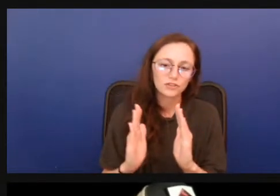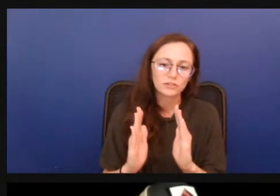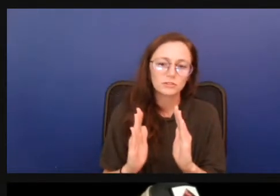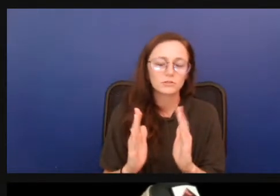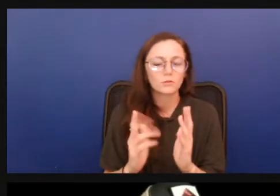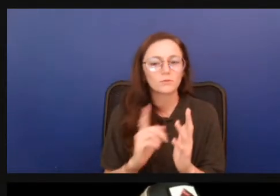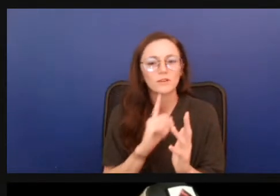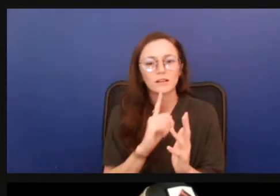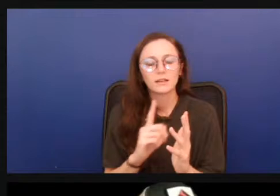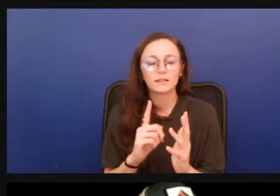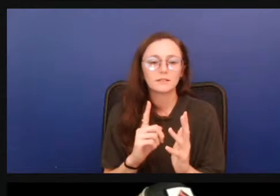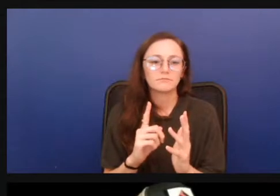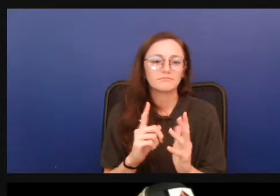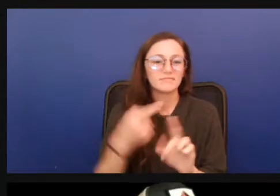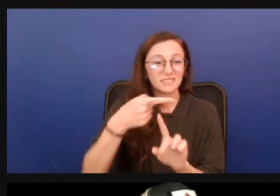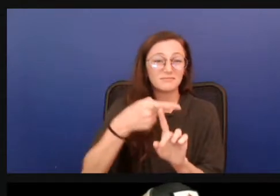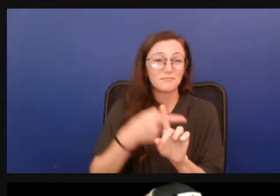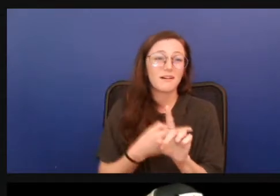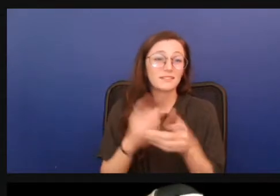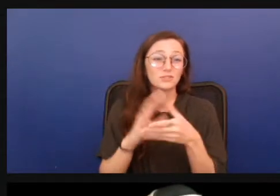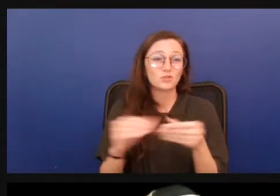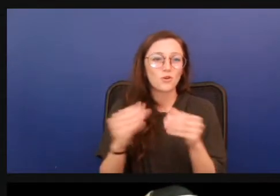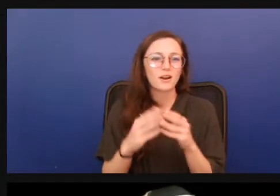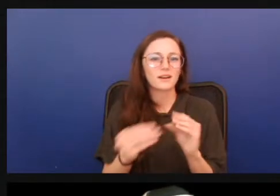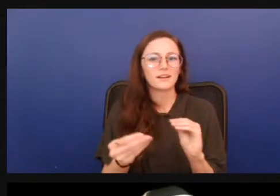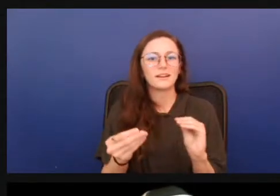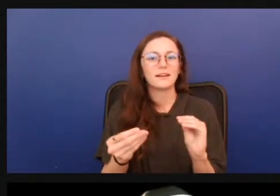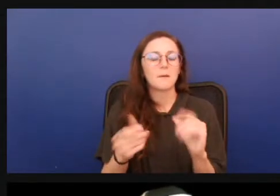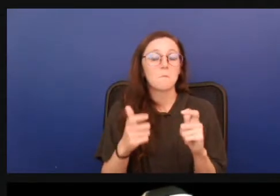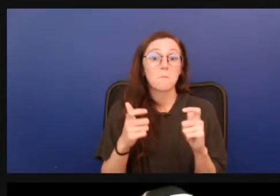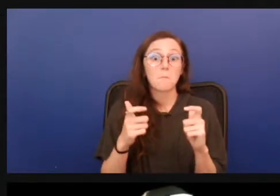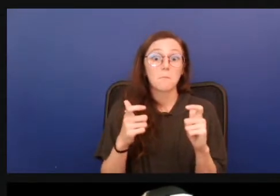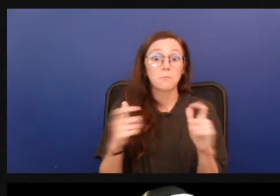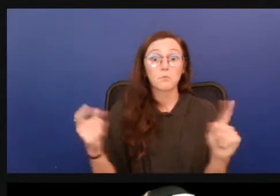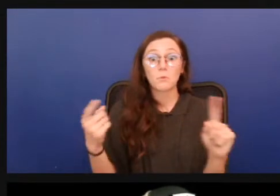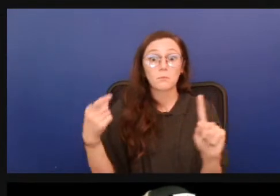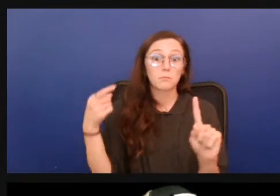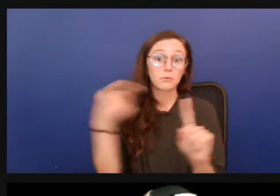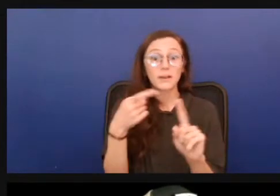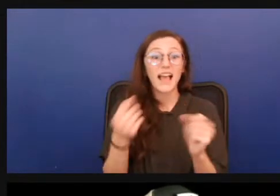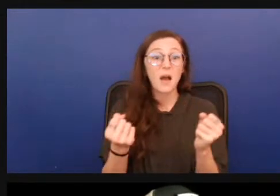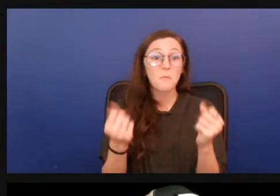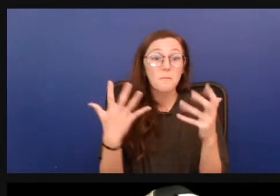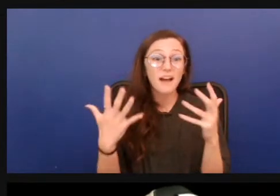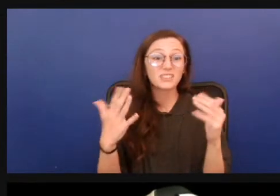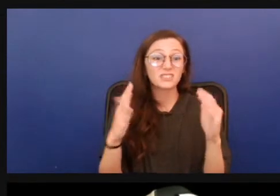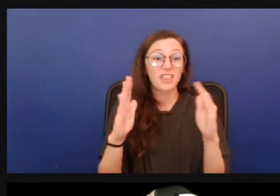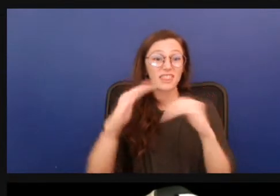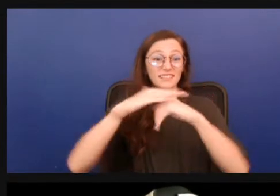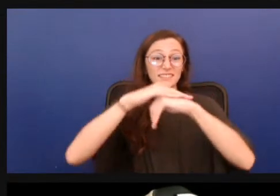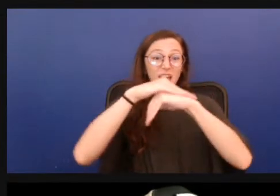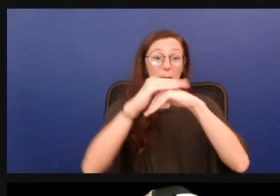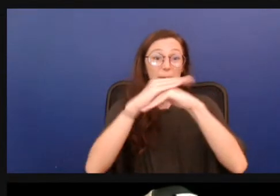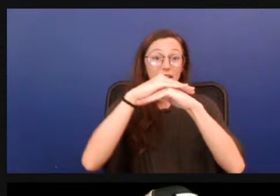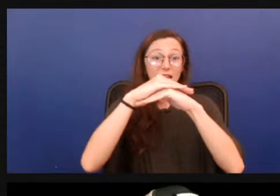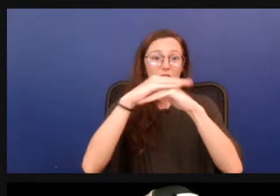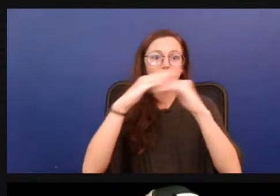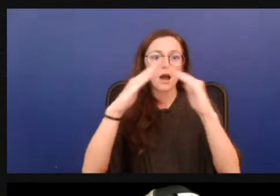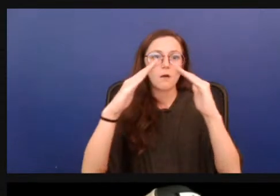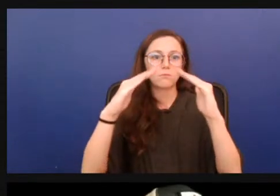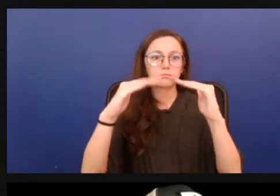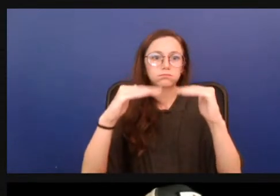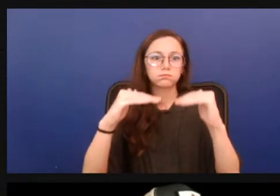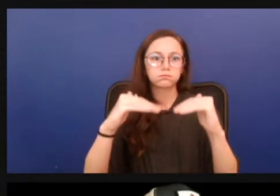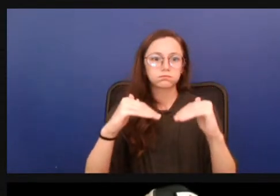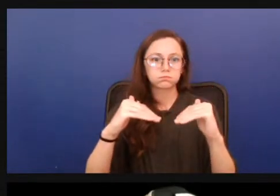is still how much the summit sagged at the top. Right? That's the summit signal. This is similar